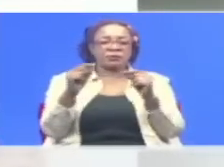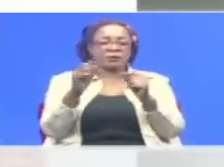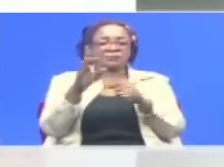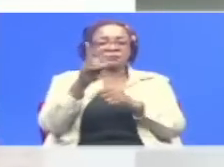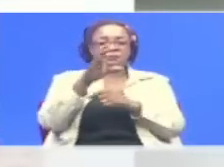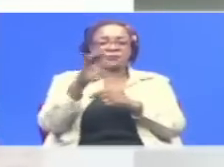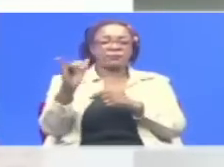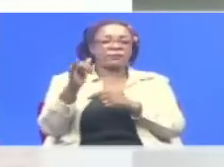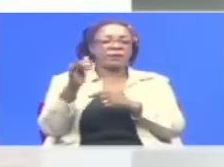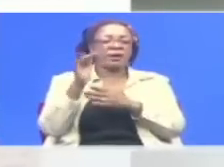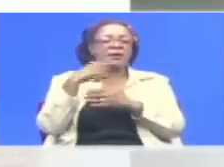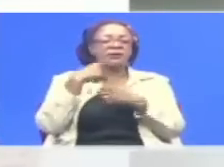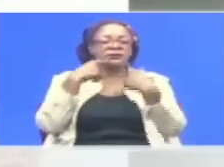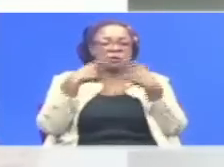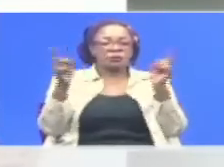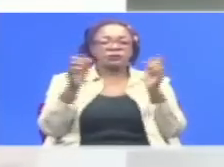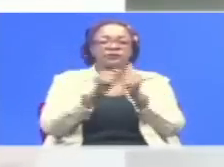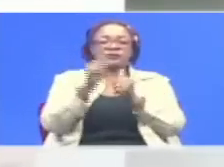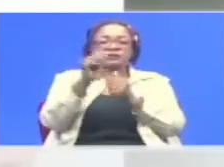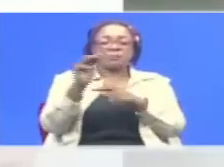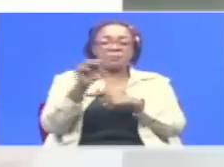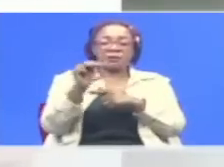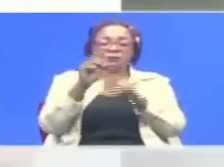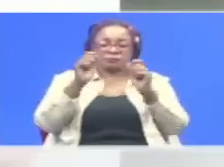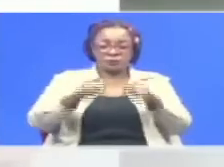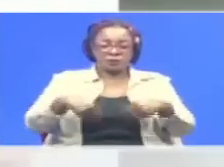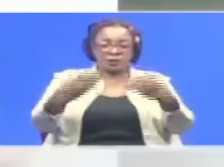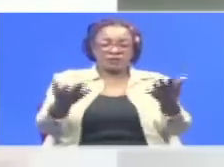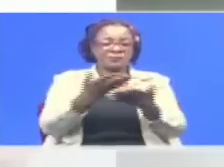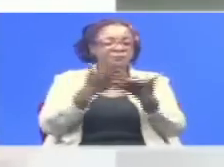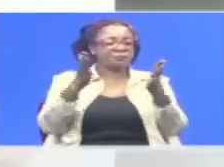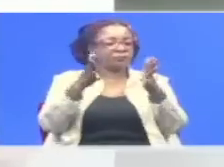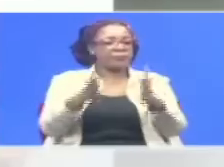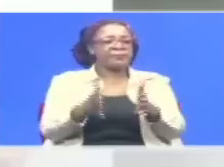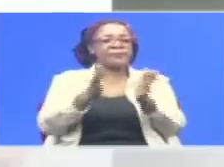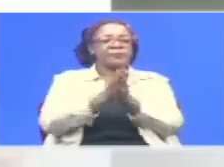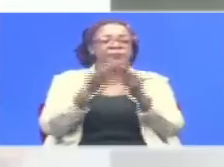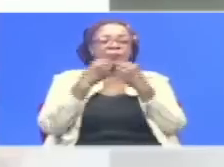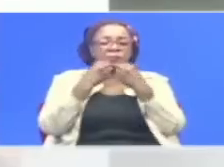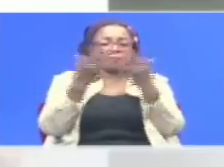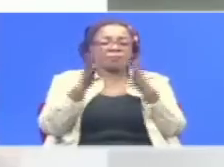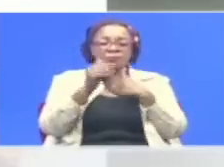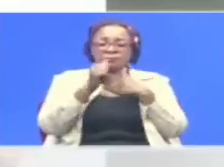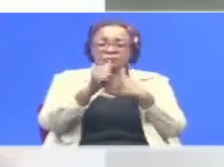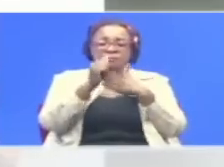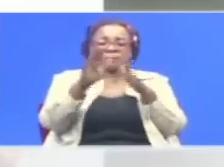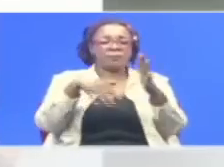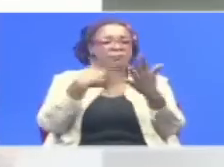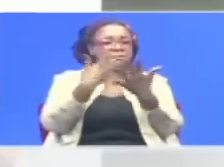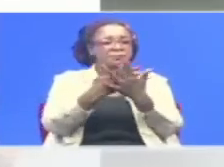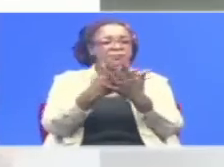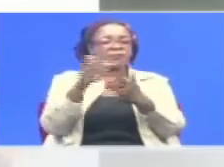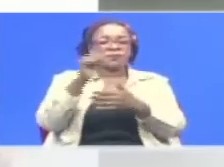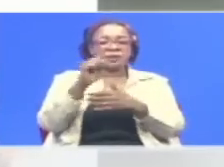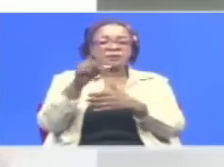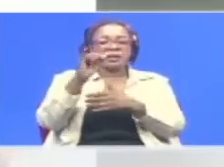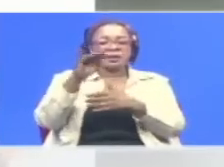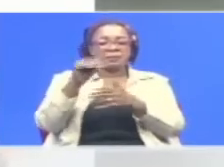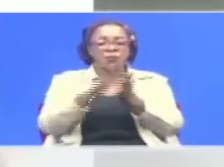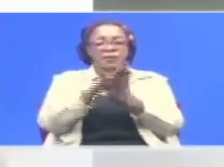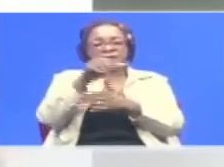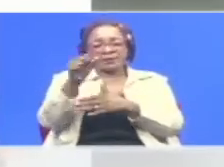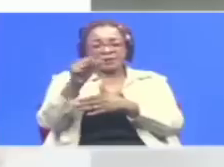that a 50 million shilling reward would be given to anyone with information leading to the arrest of Salim and five other